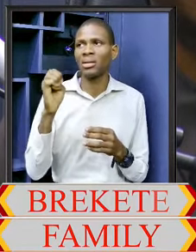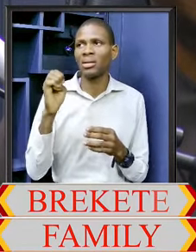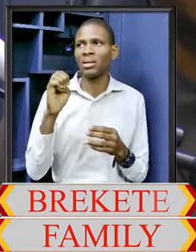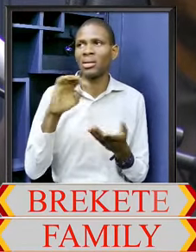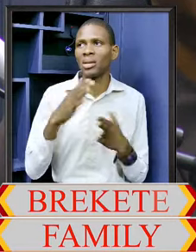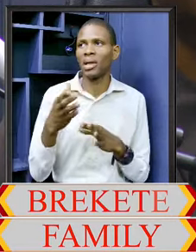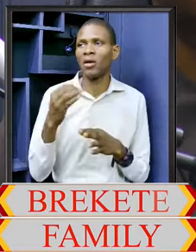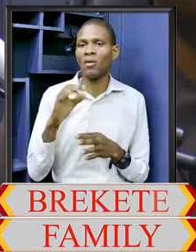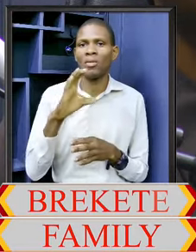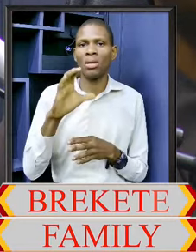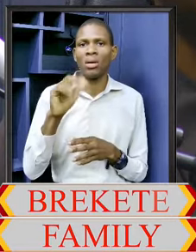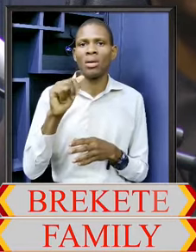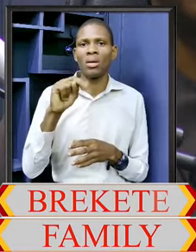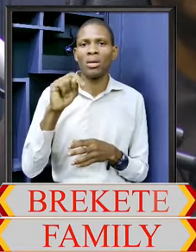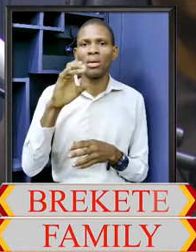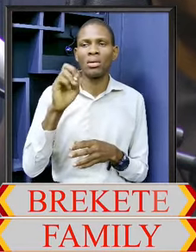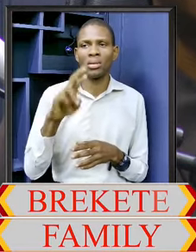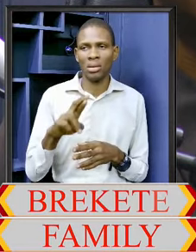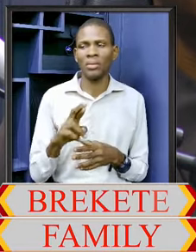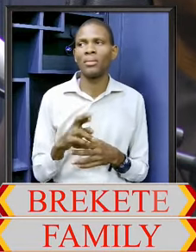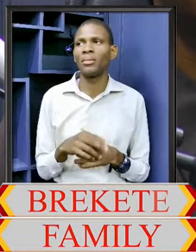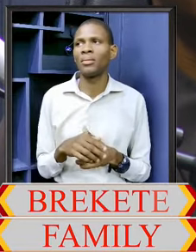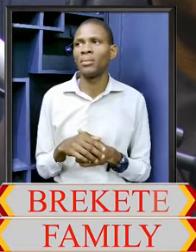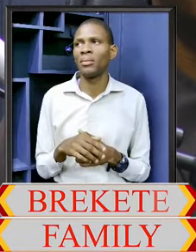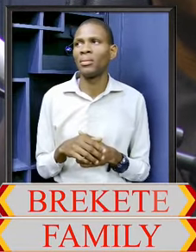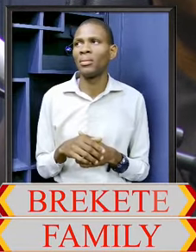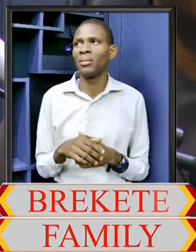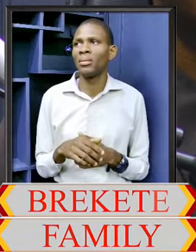He died of cancer. Oh, dear.